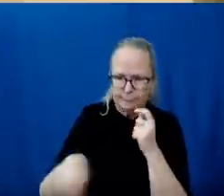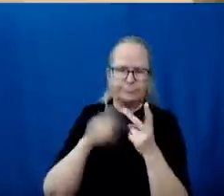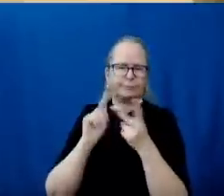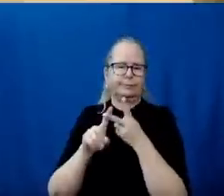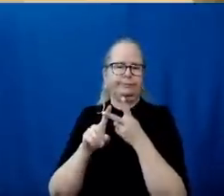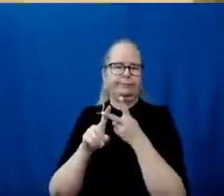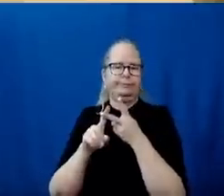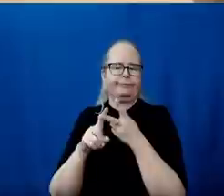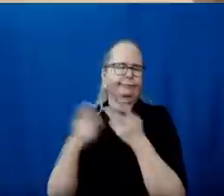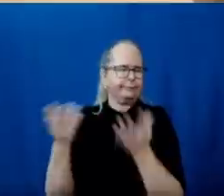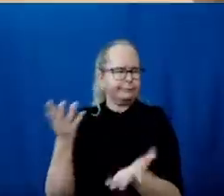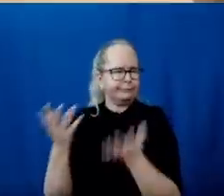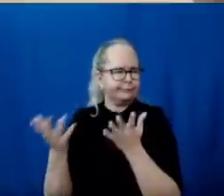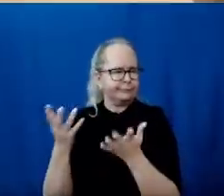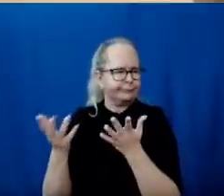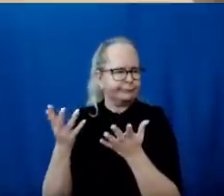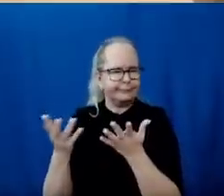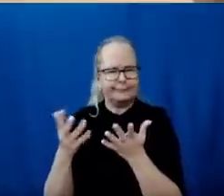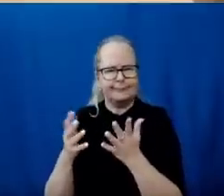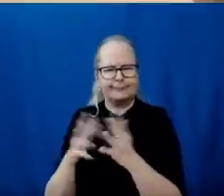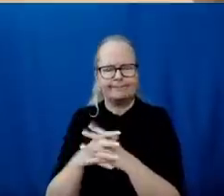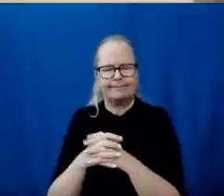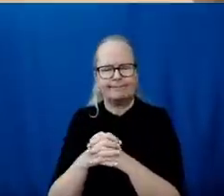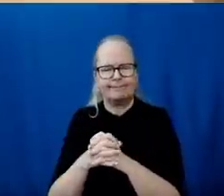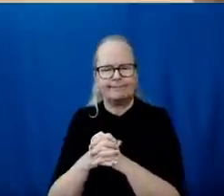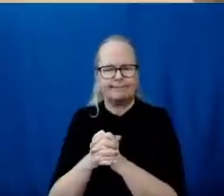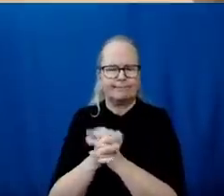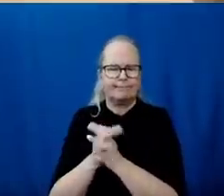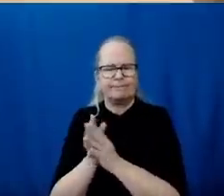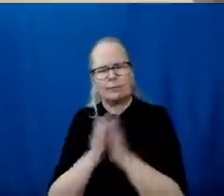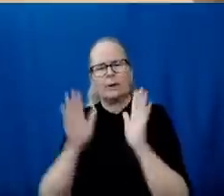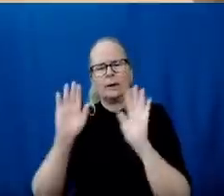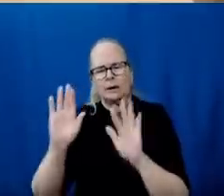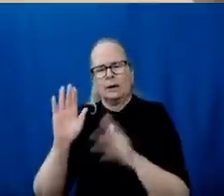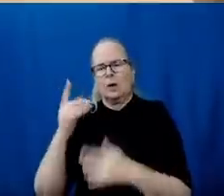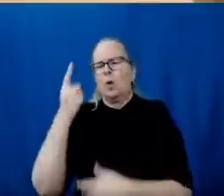mandates. You kind of want